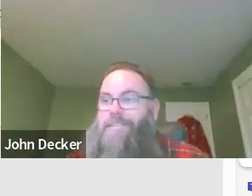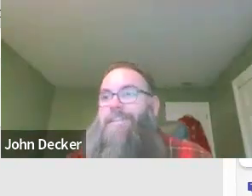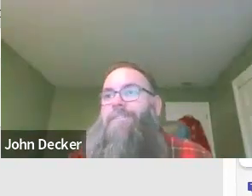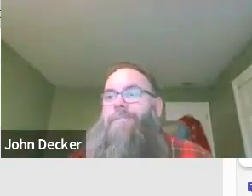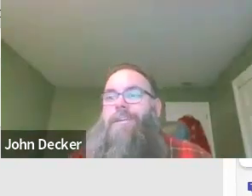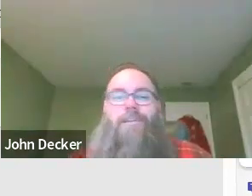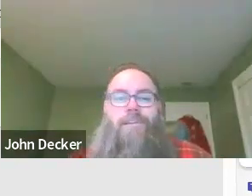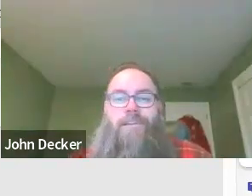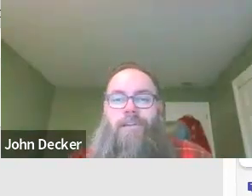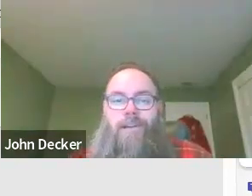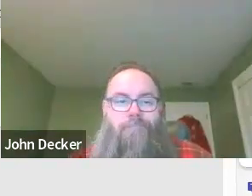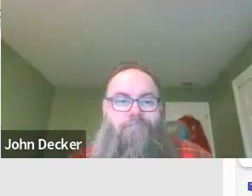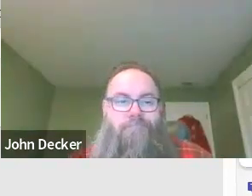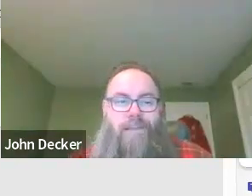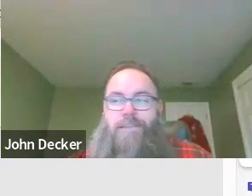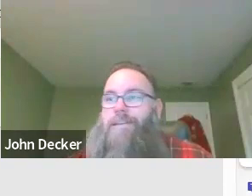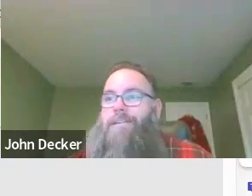these services, that we're gonna